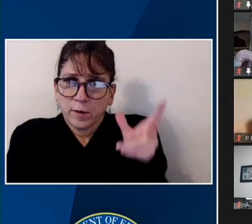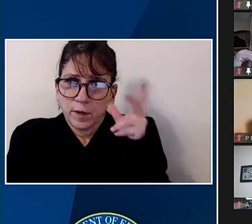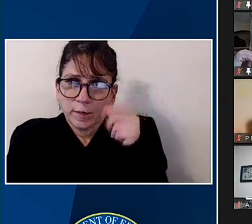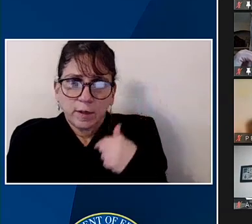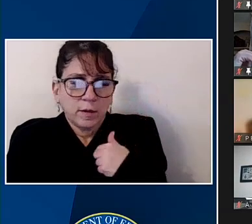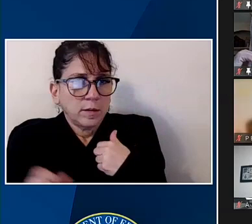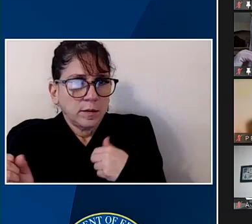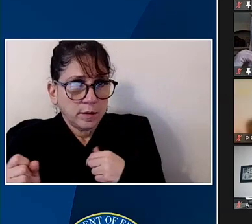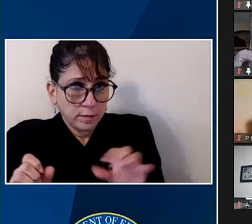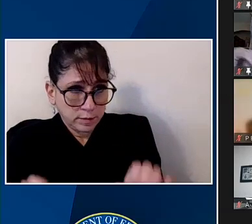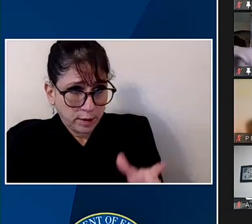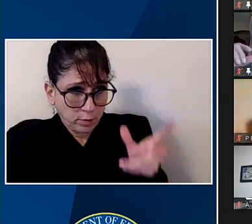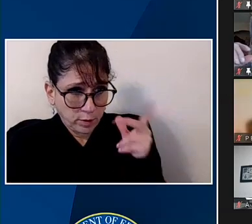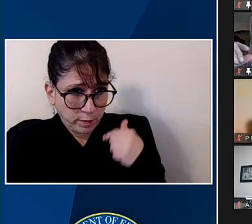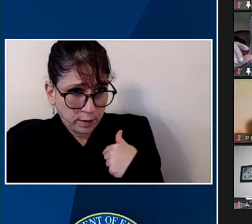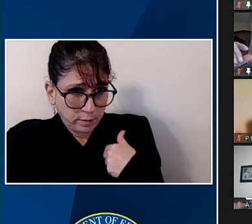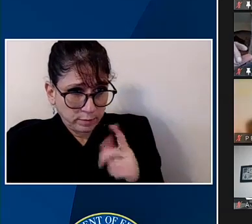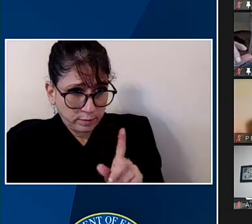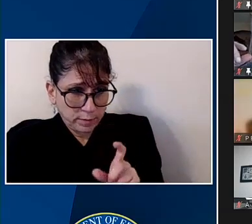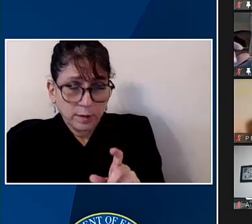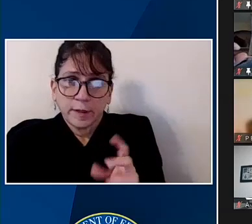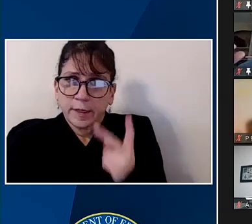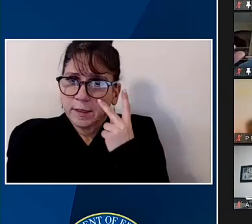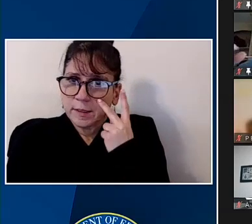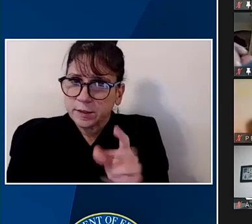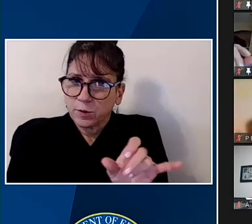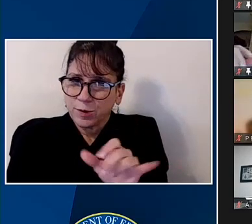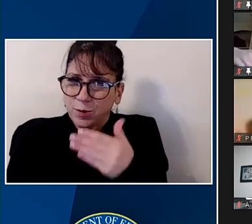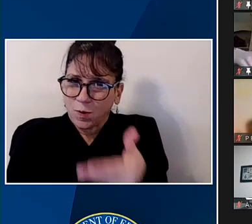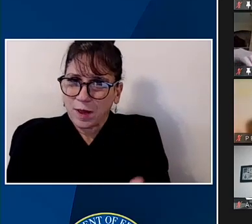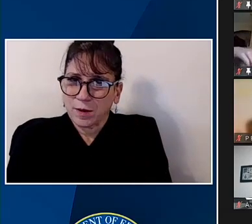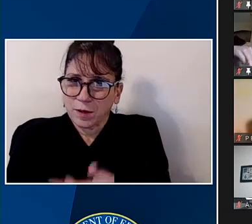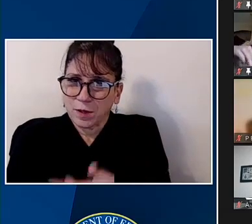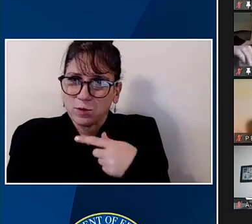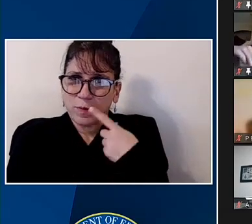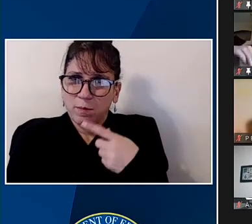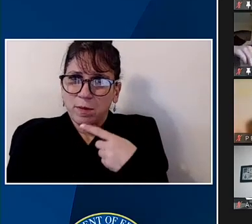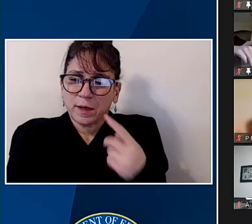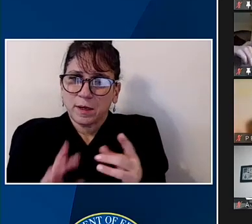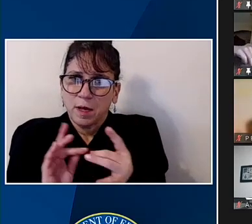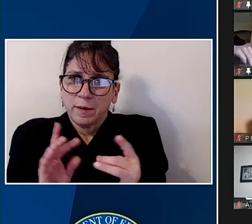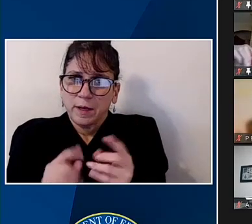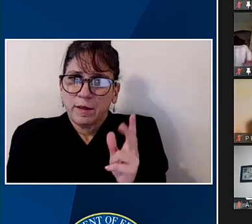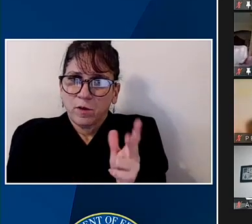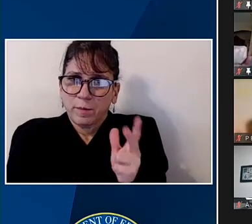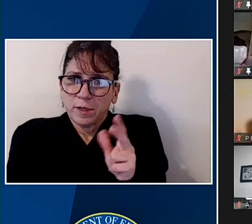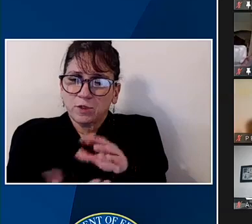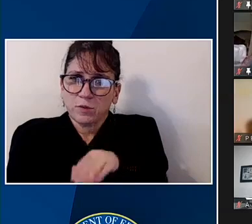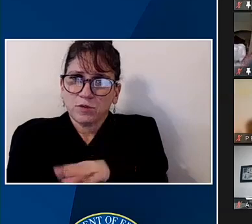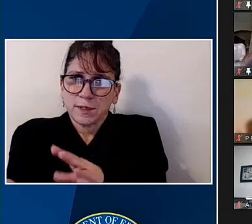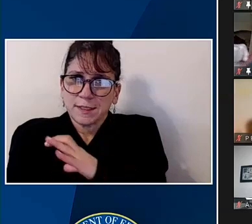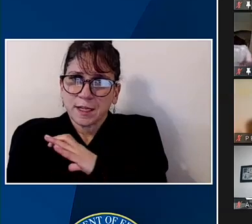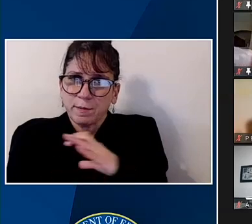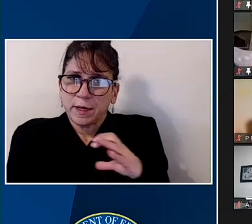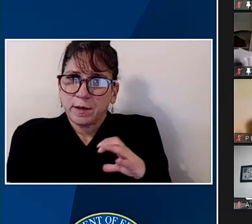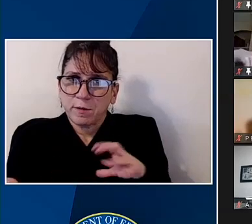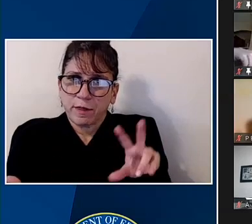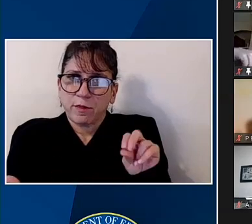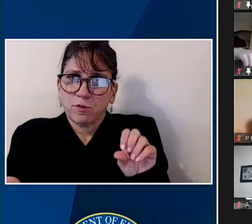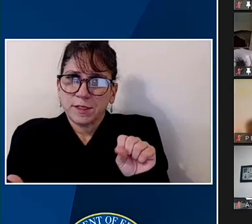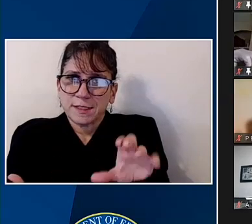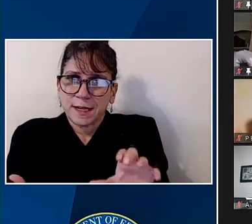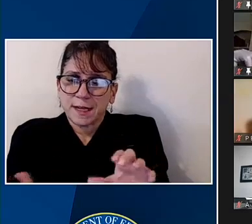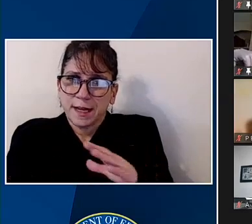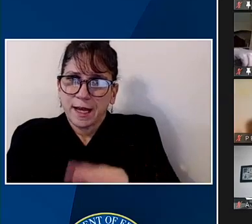Yes, can you hear me? We can. We can see you as well. Welcome to public comment. You'll be given 3 minutes to address the committee with a 30-second heads up, and your time will